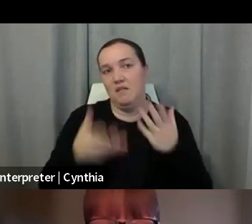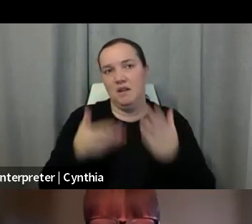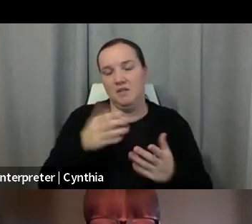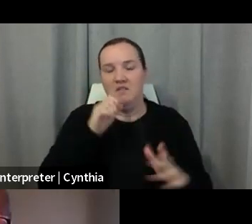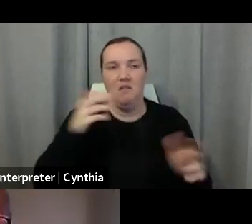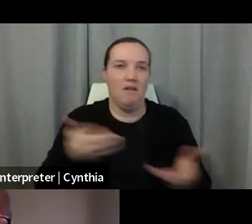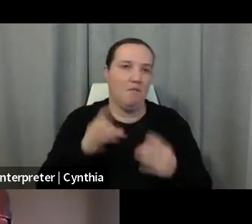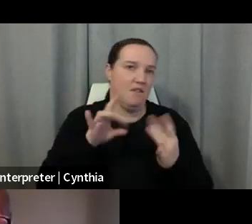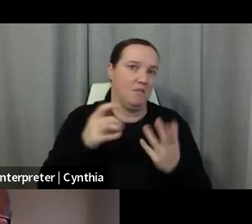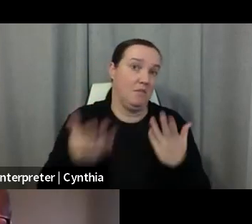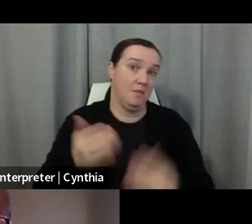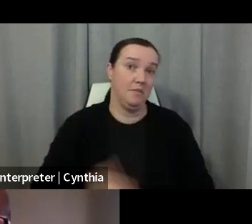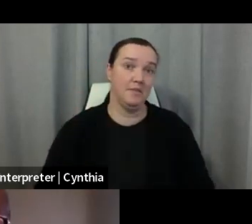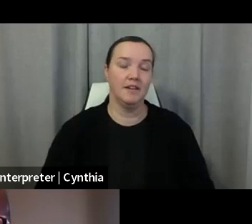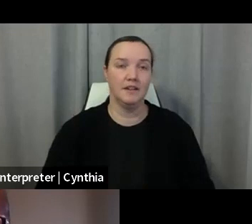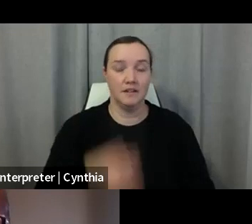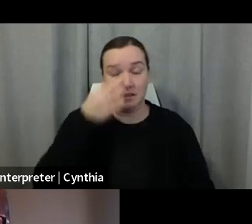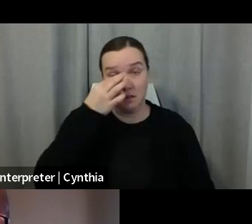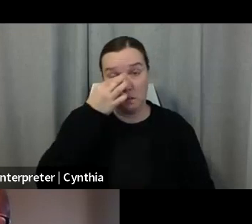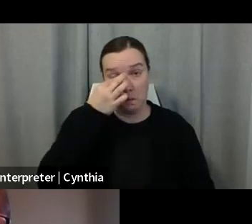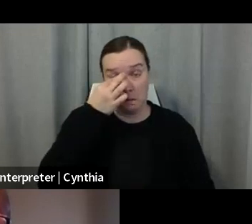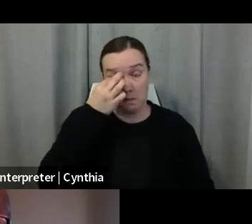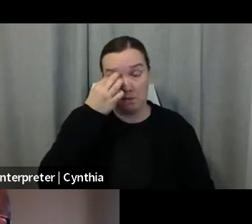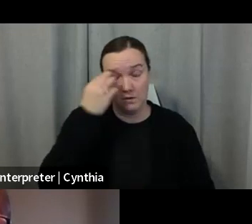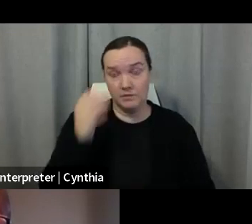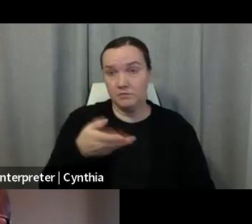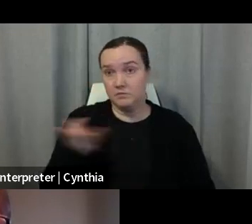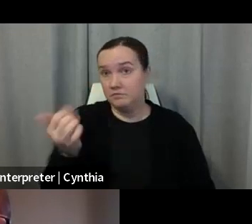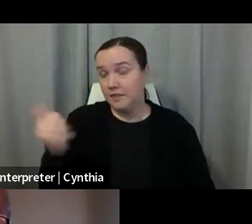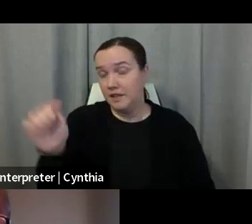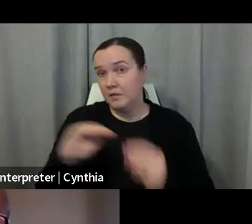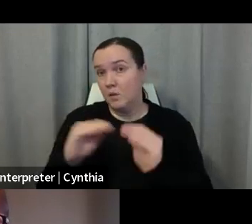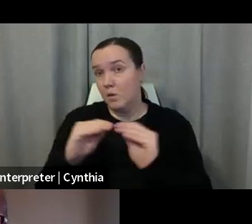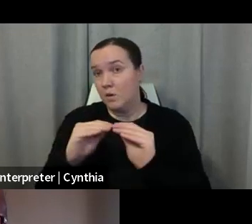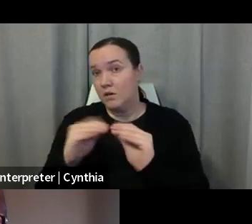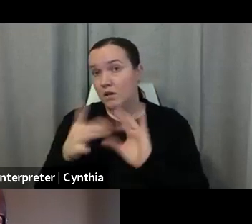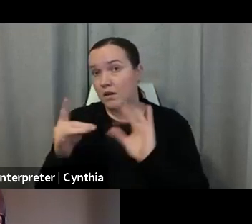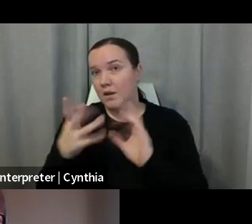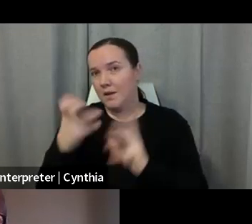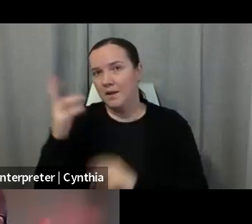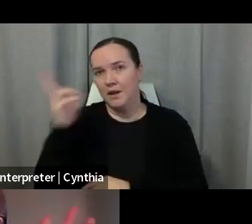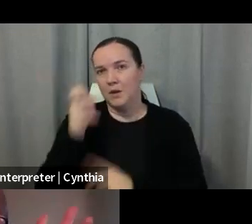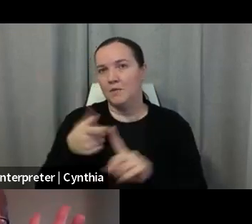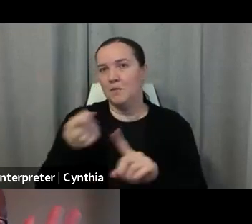welcoming it. Any others? Hear from again, at least one more on that first piece.